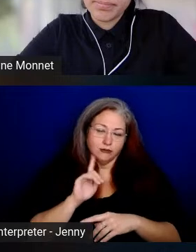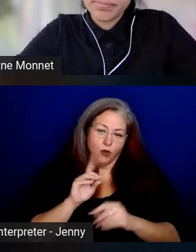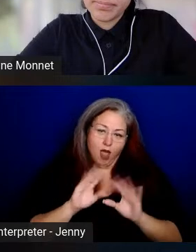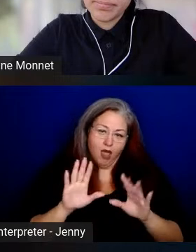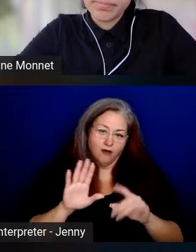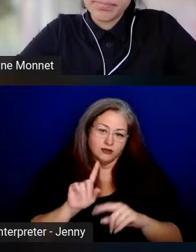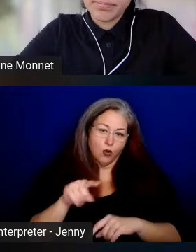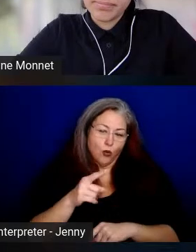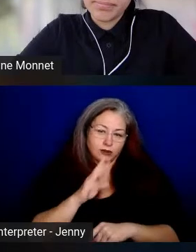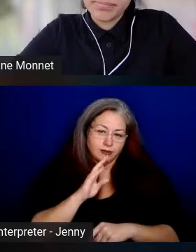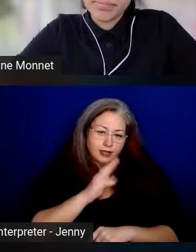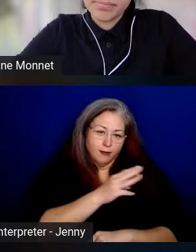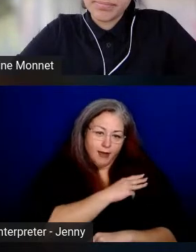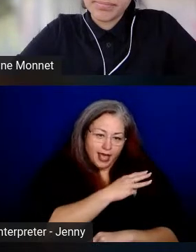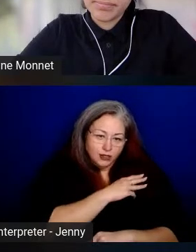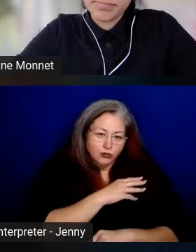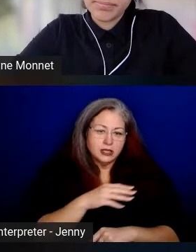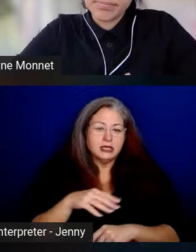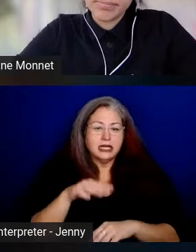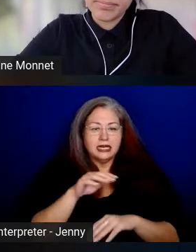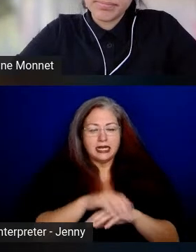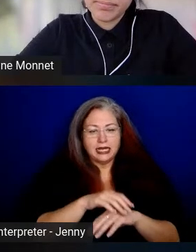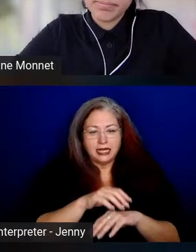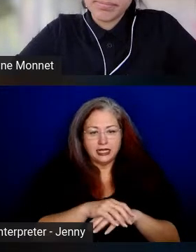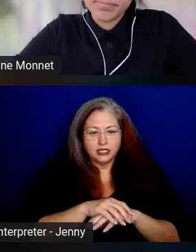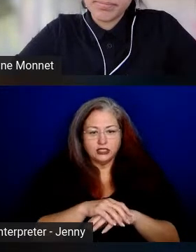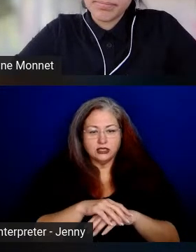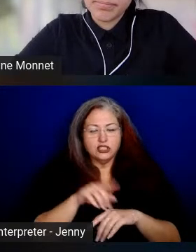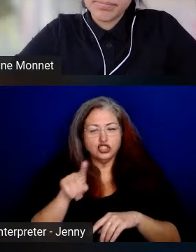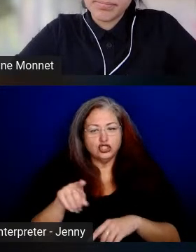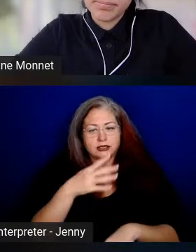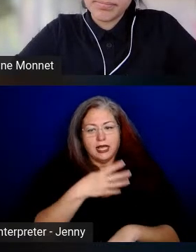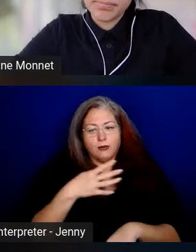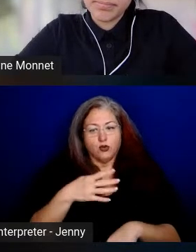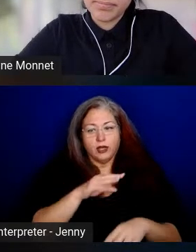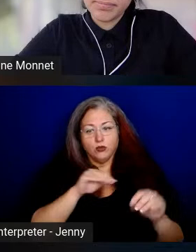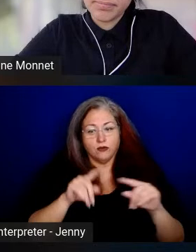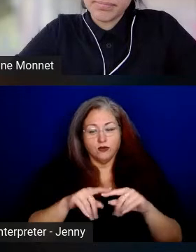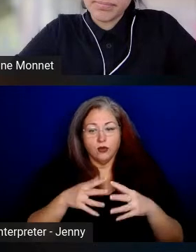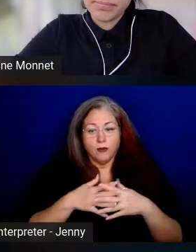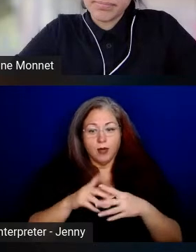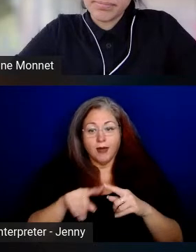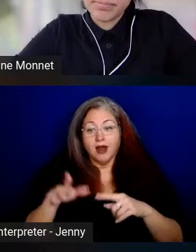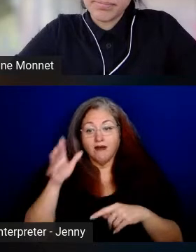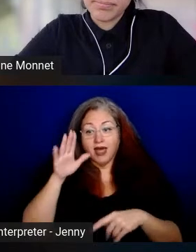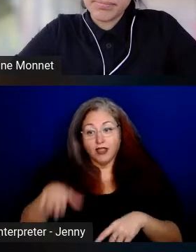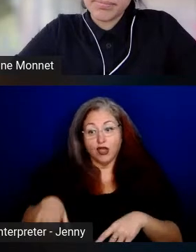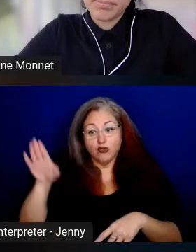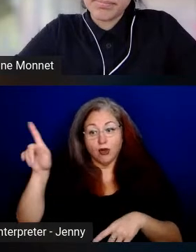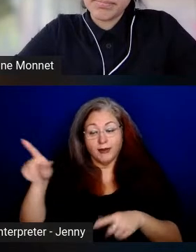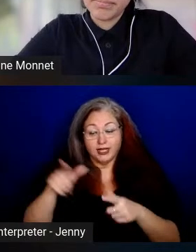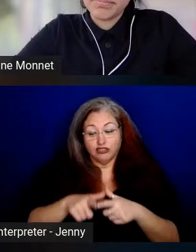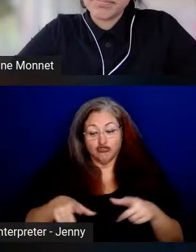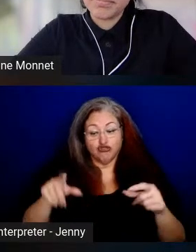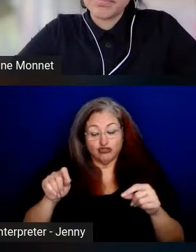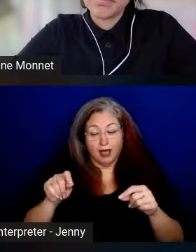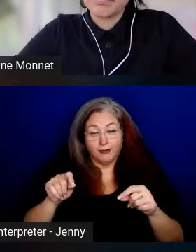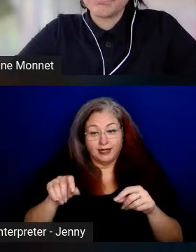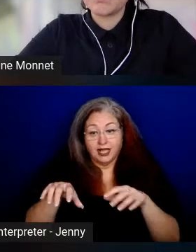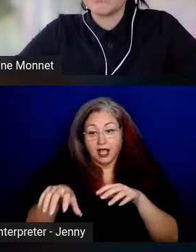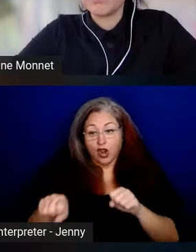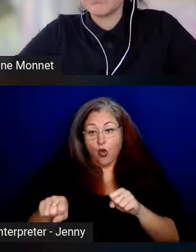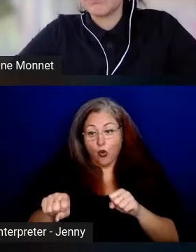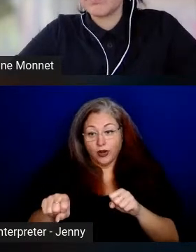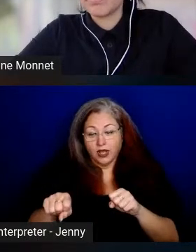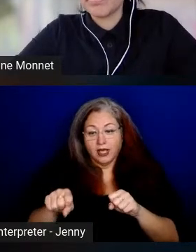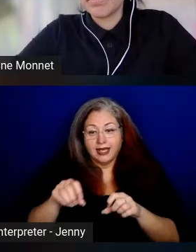Mandarin and English as a Taiwanese-American immigrant. But her father, having grown up in the Japanese colonial era back in Taiwan,